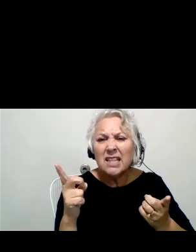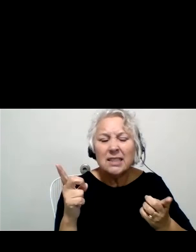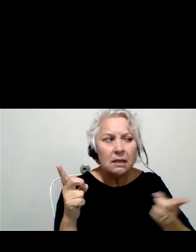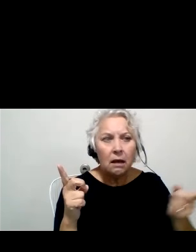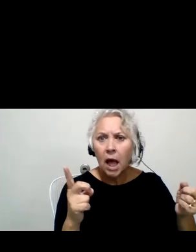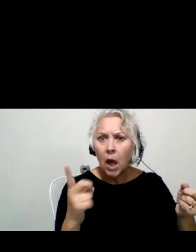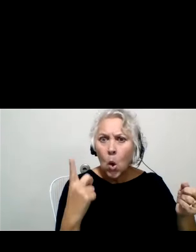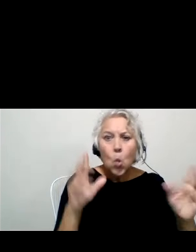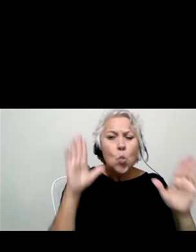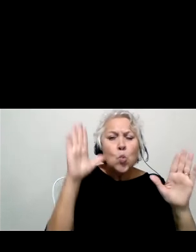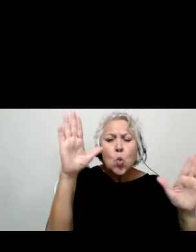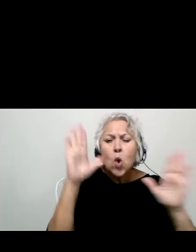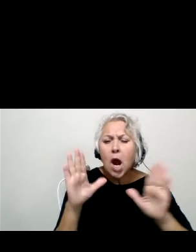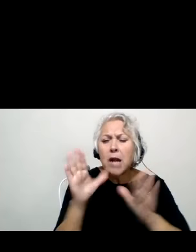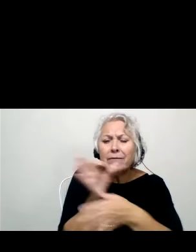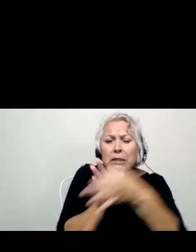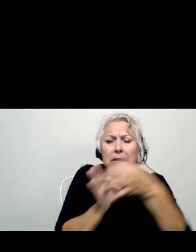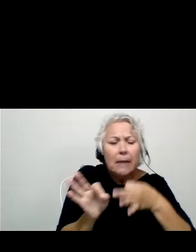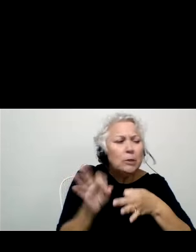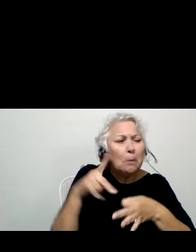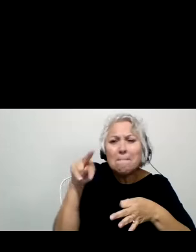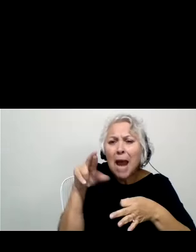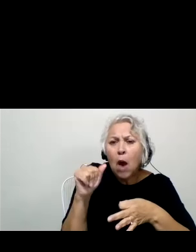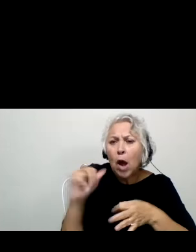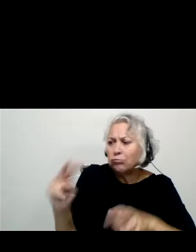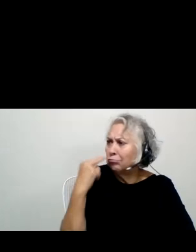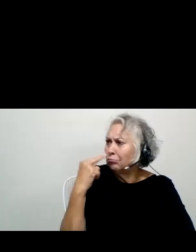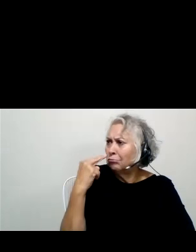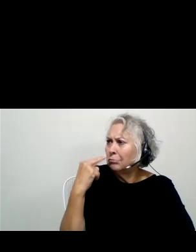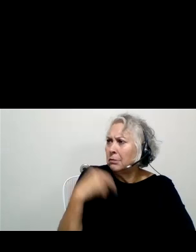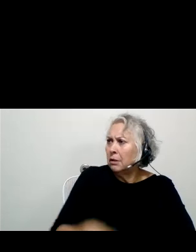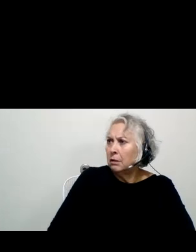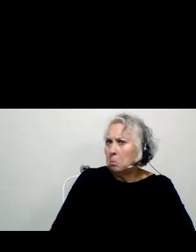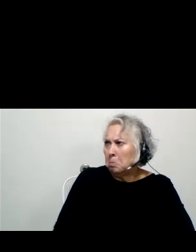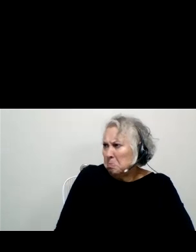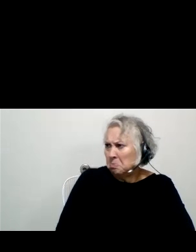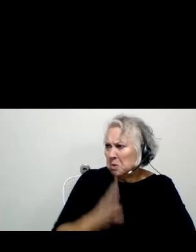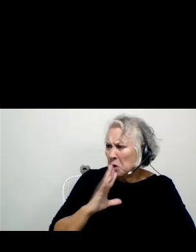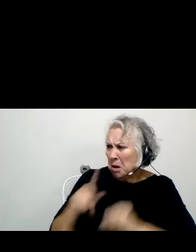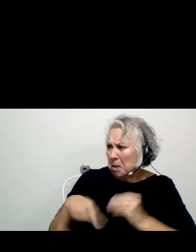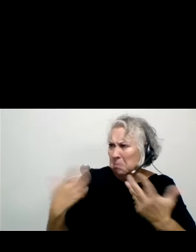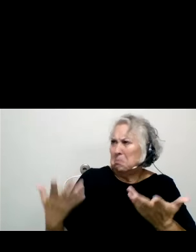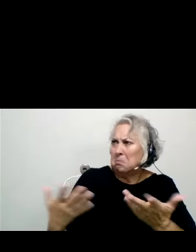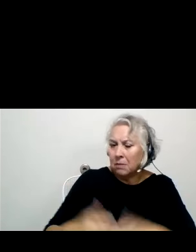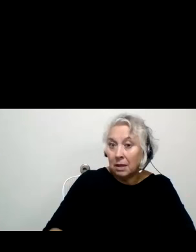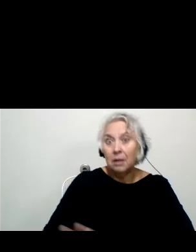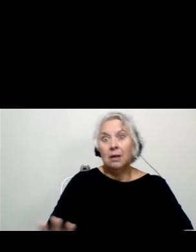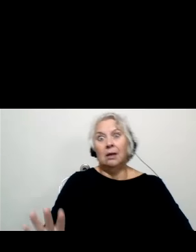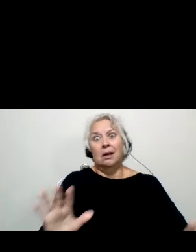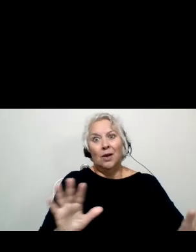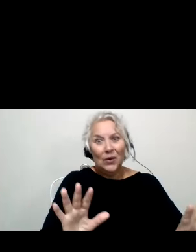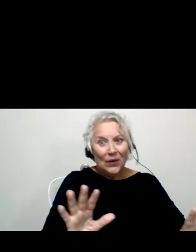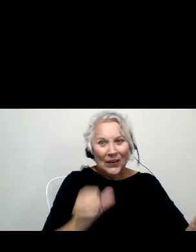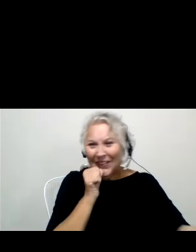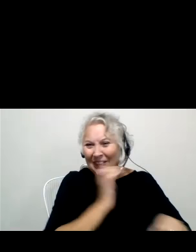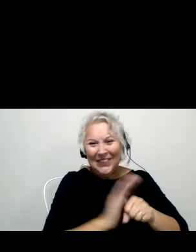this wonderful substitute paraprofessional looked at me and went, I don't know what you're talking about. Inadequate